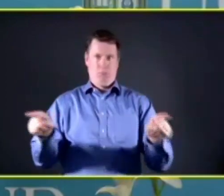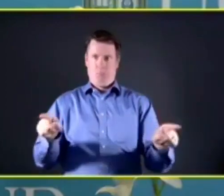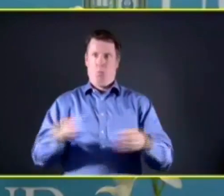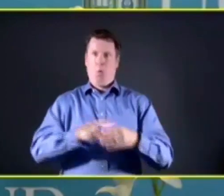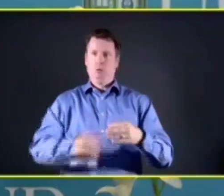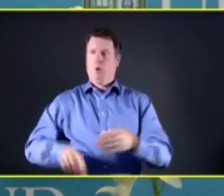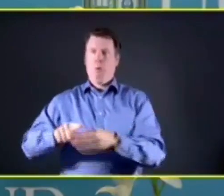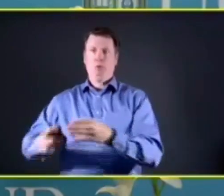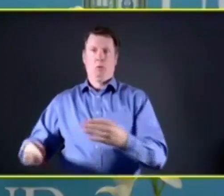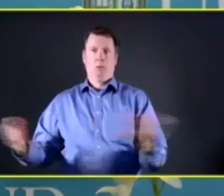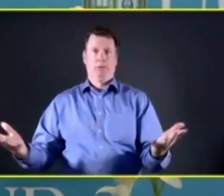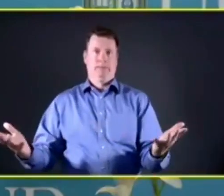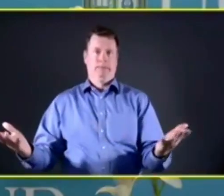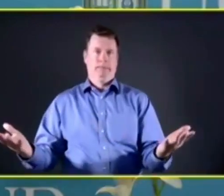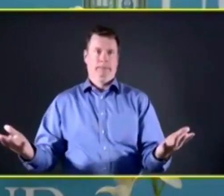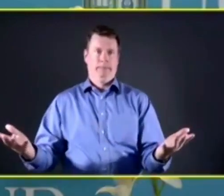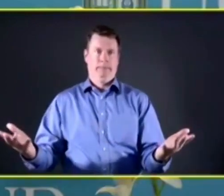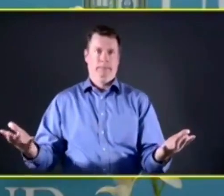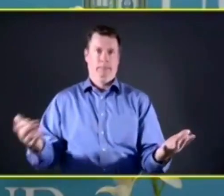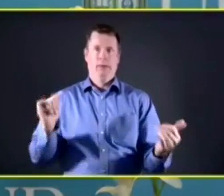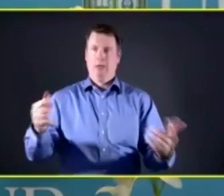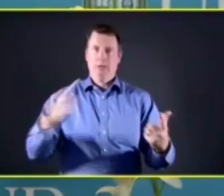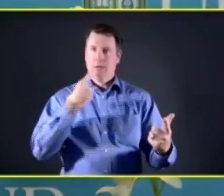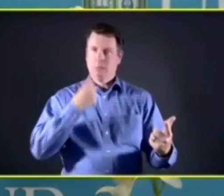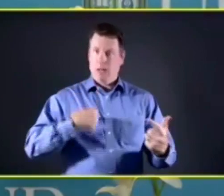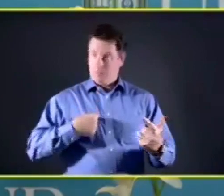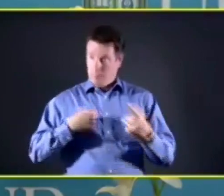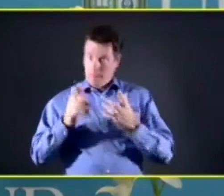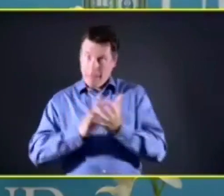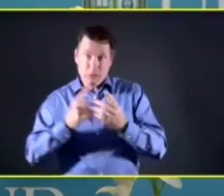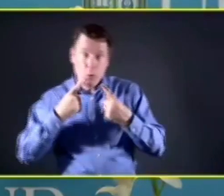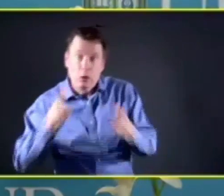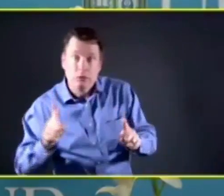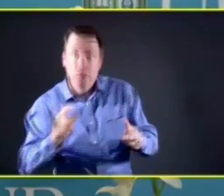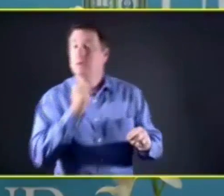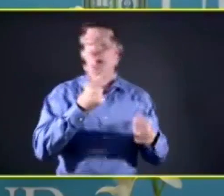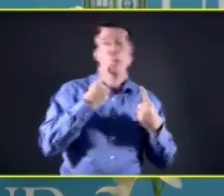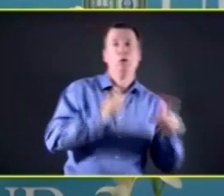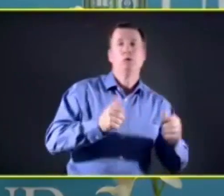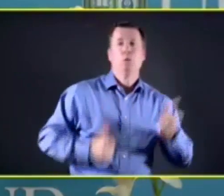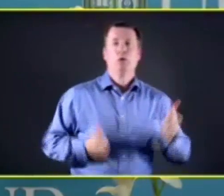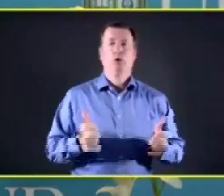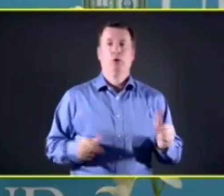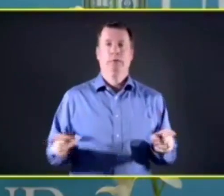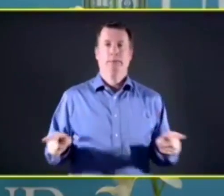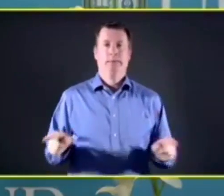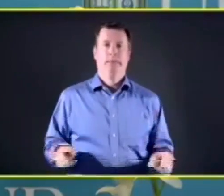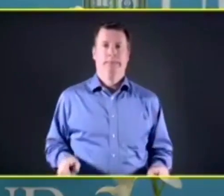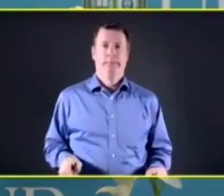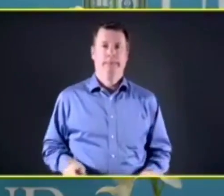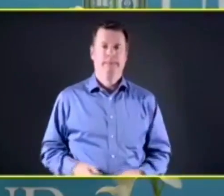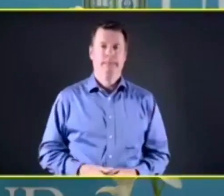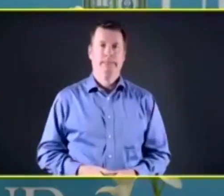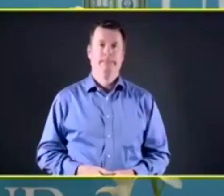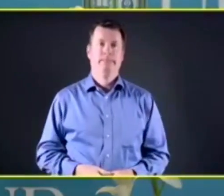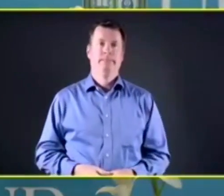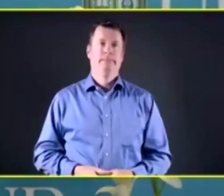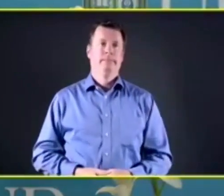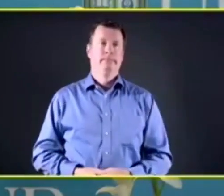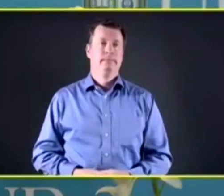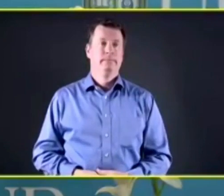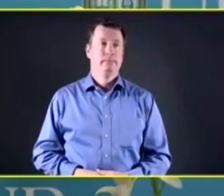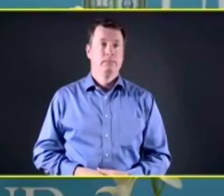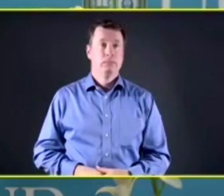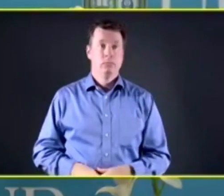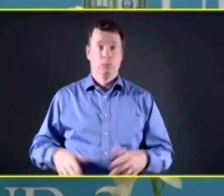hydroxychloroquine plus or minus the second drug, or versus placebo. And certainly during this time, before you get to the end, you know,